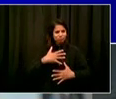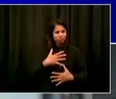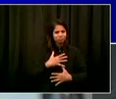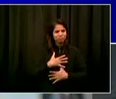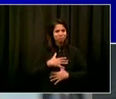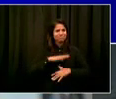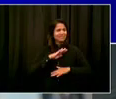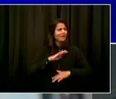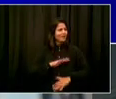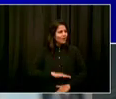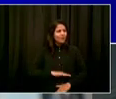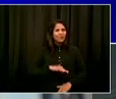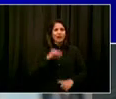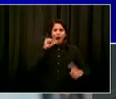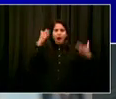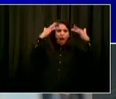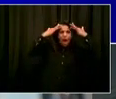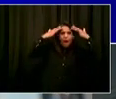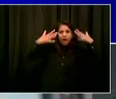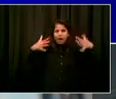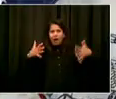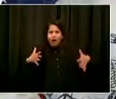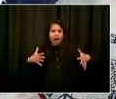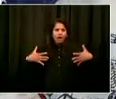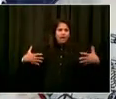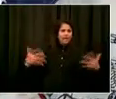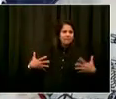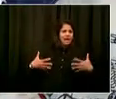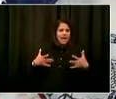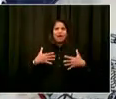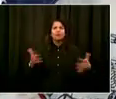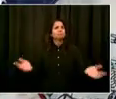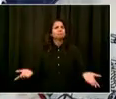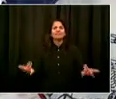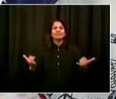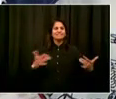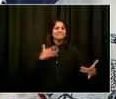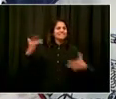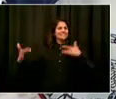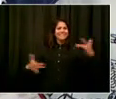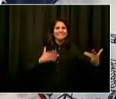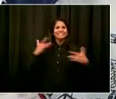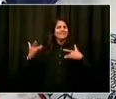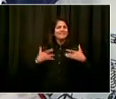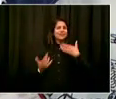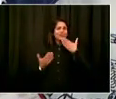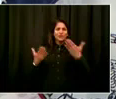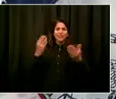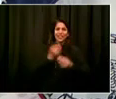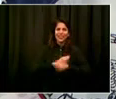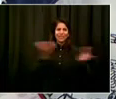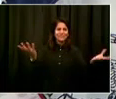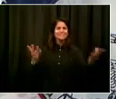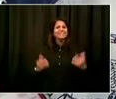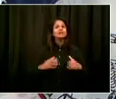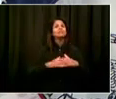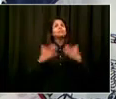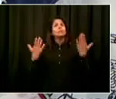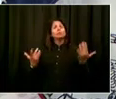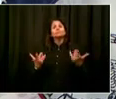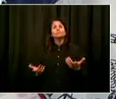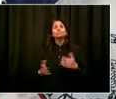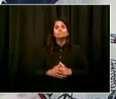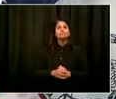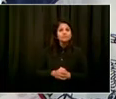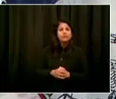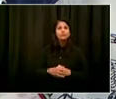unfortunately, we're also dealing with an immense challenge this morning, because we see the presence of the coronavirus in the city, and it's trying